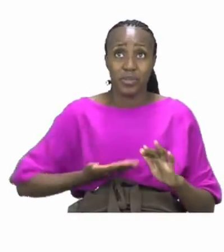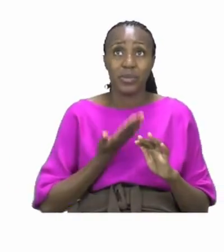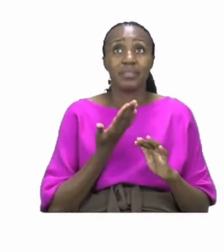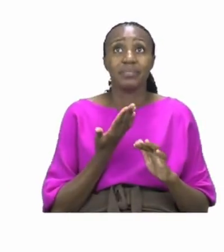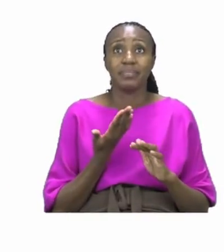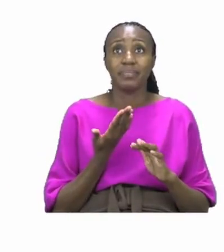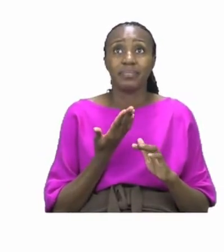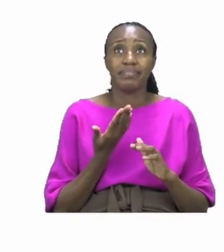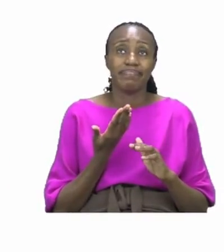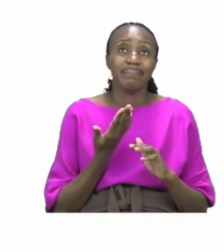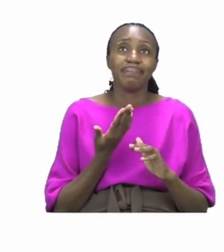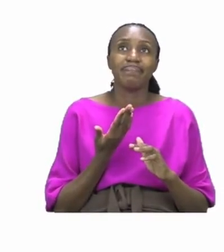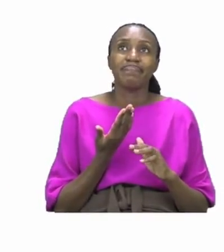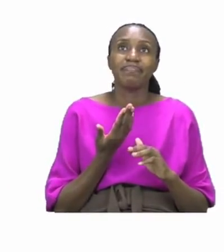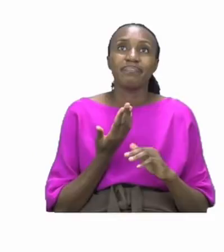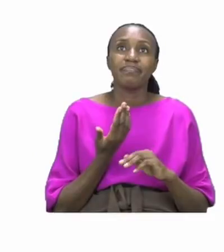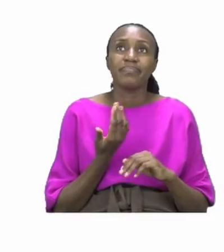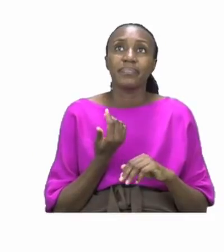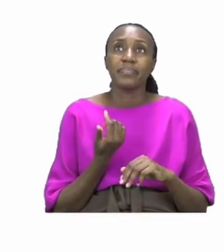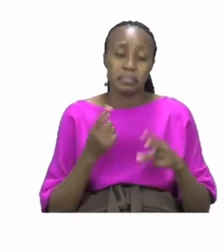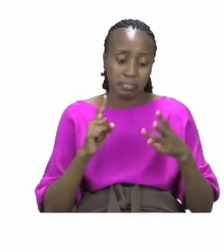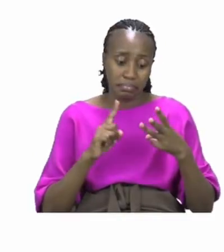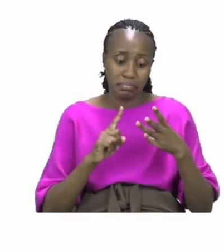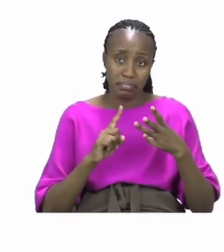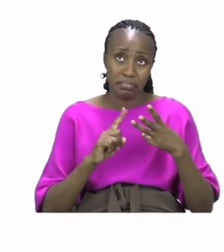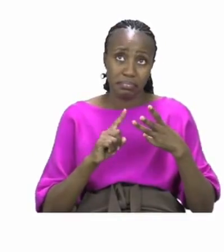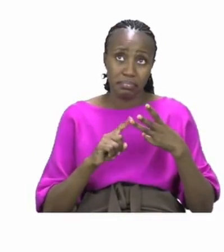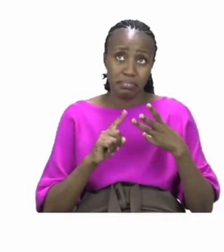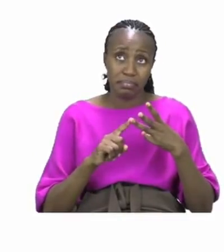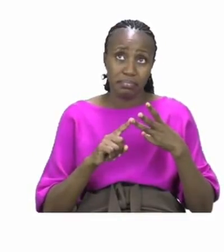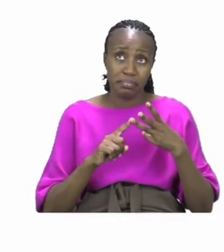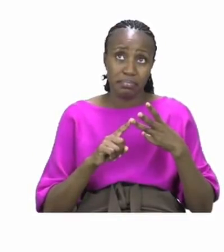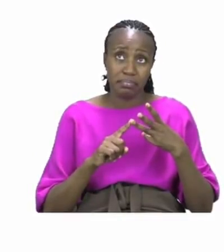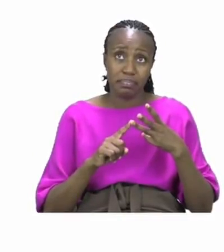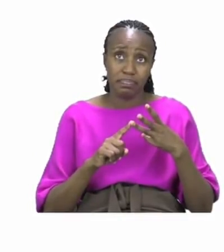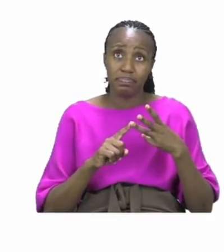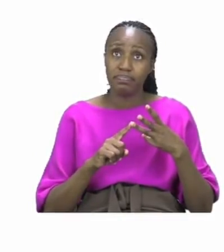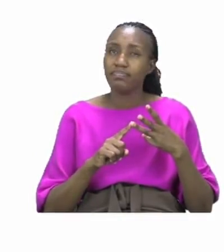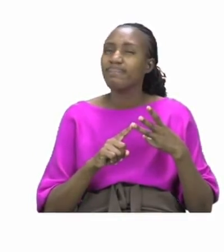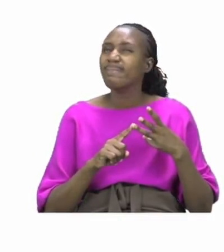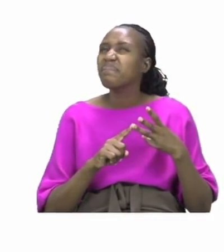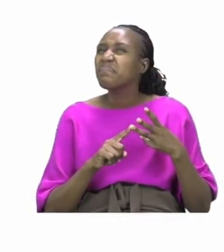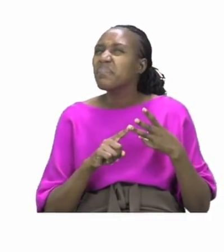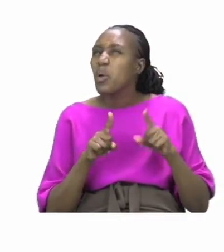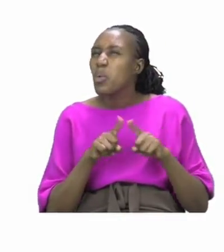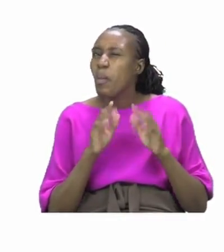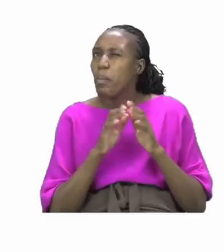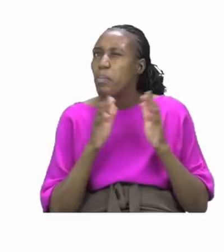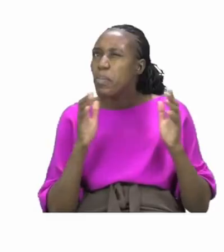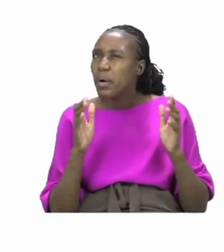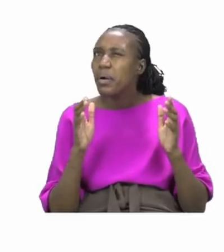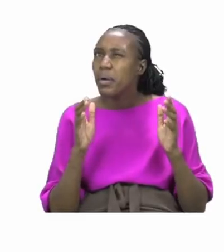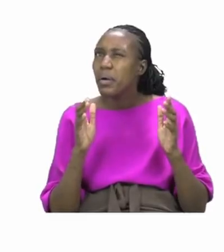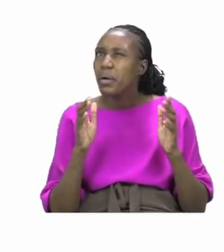your apple. Then the one that is next to the apple that looks a little bit bigger, this one